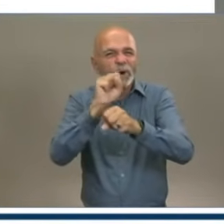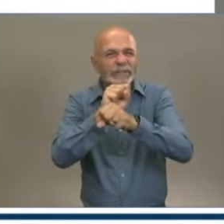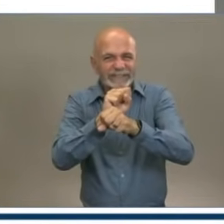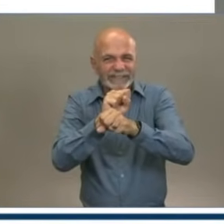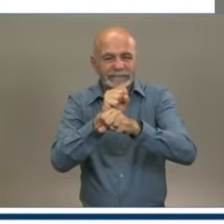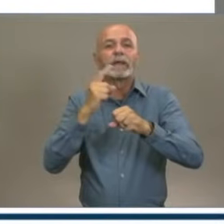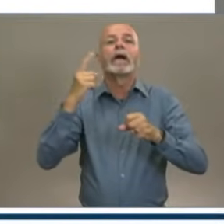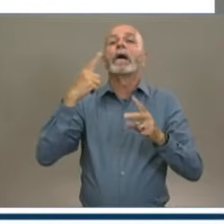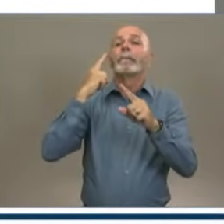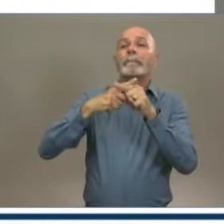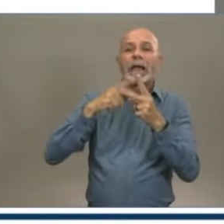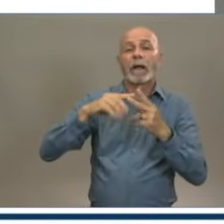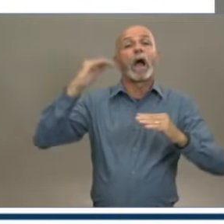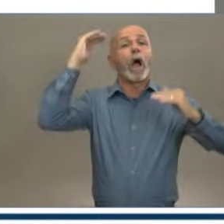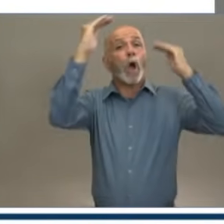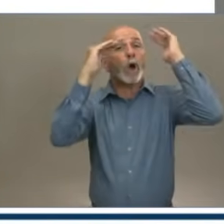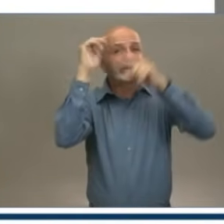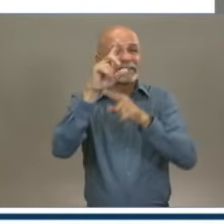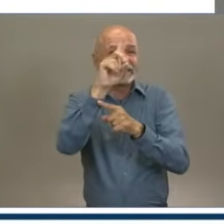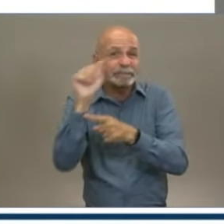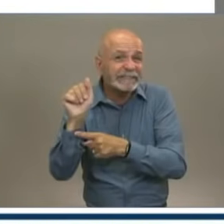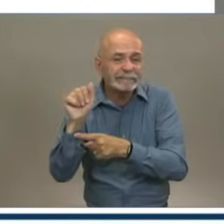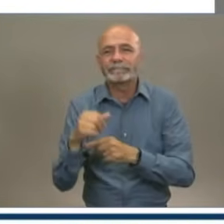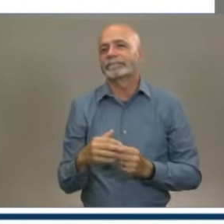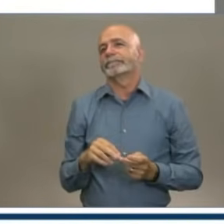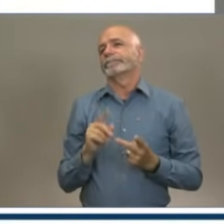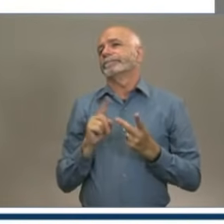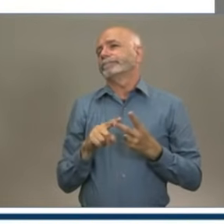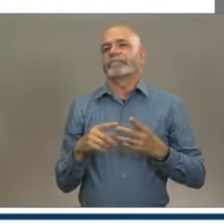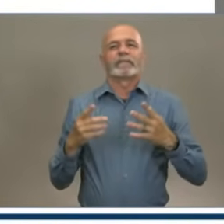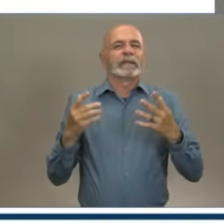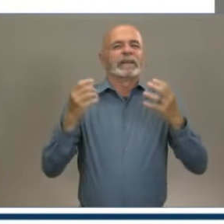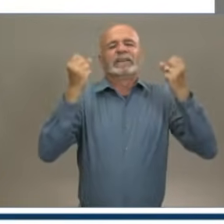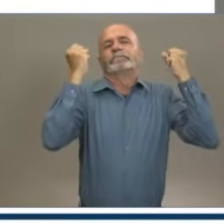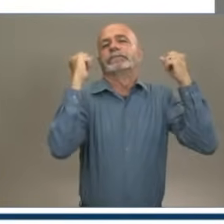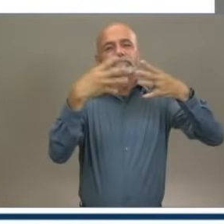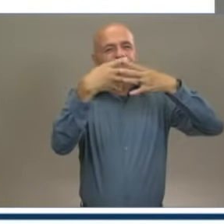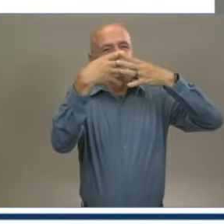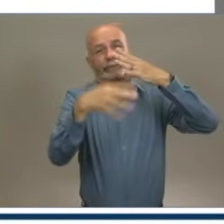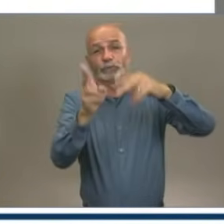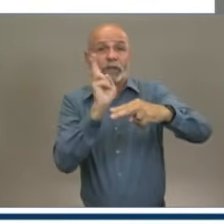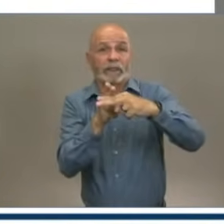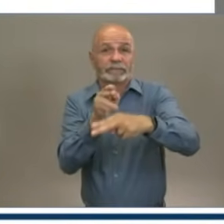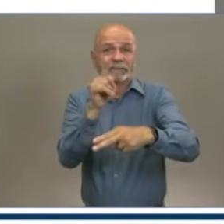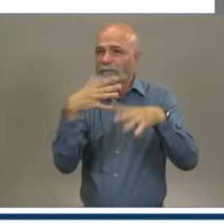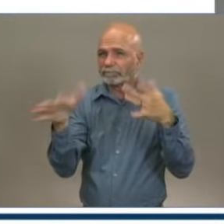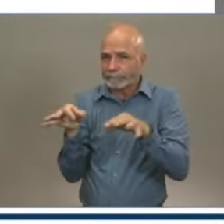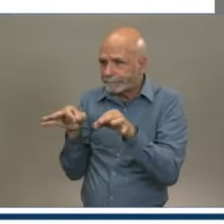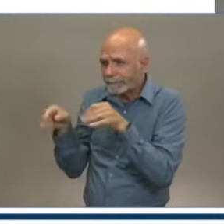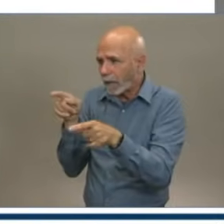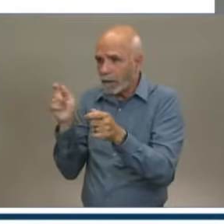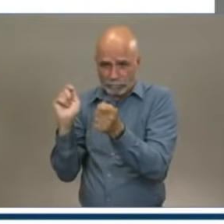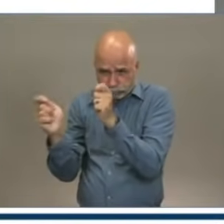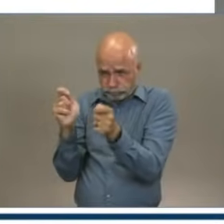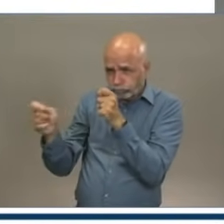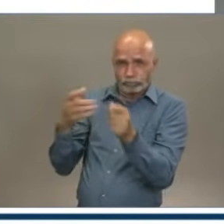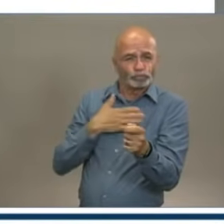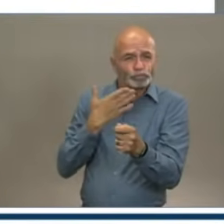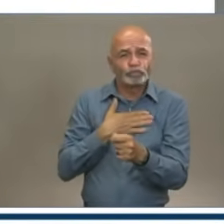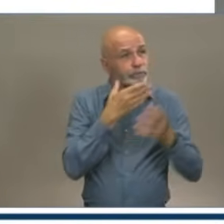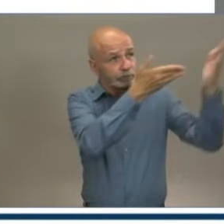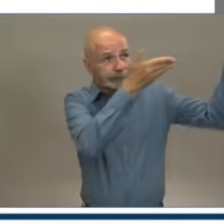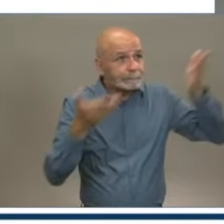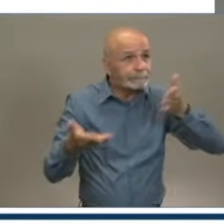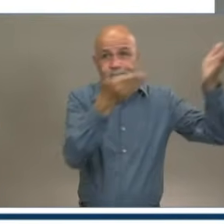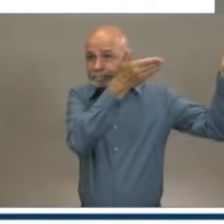disabilities, faith-based clinics, and more. Their flexibility in dealing with an ever-changing supply and delivery dates has been